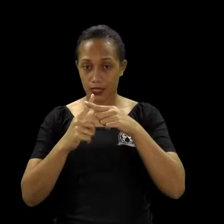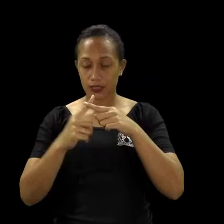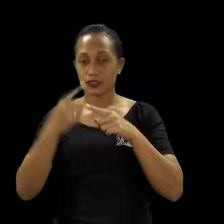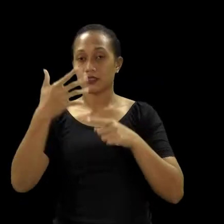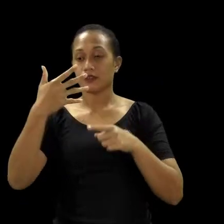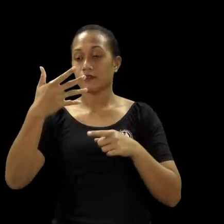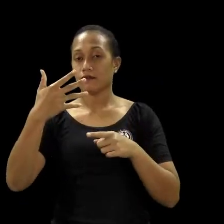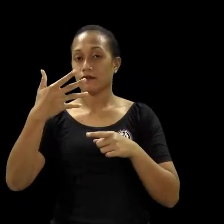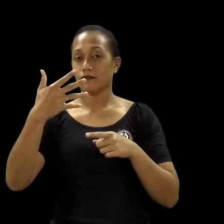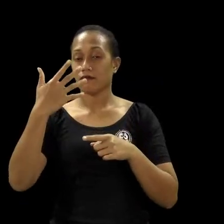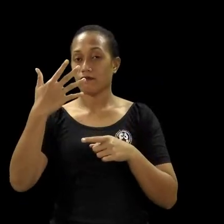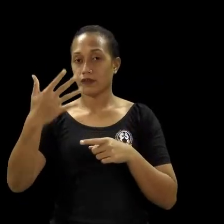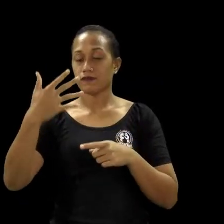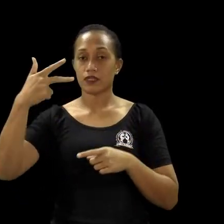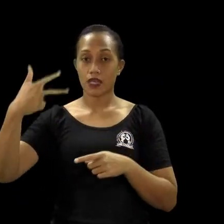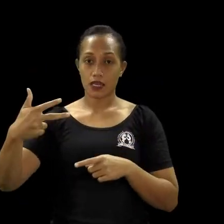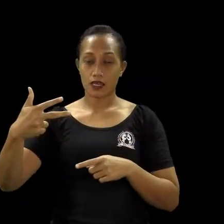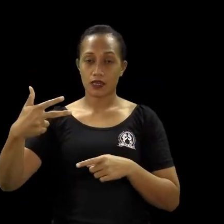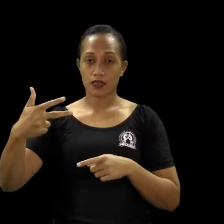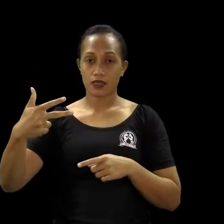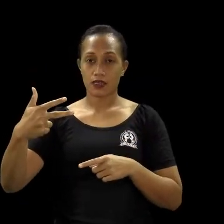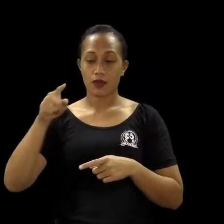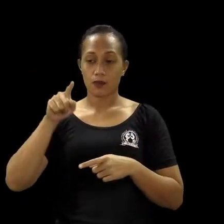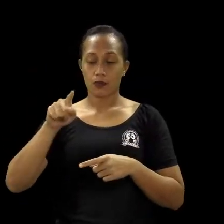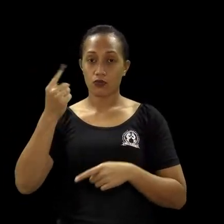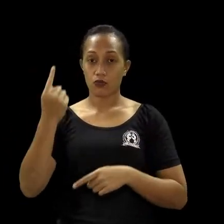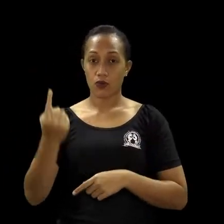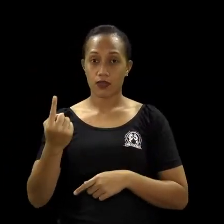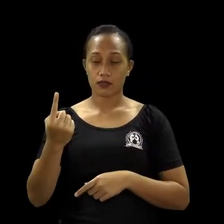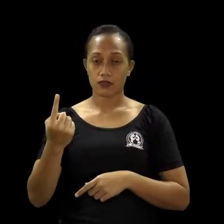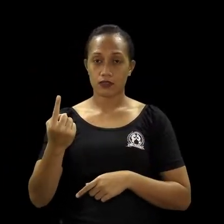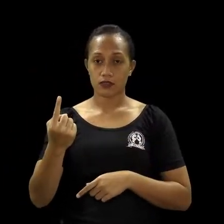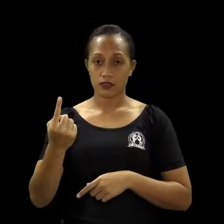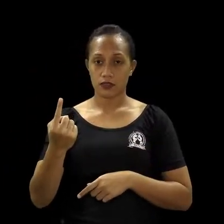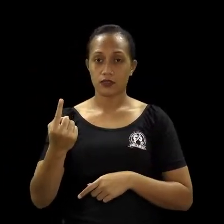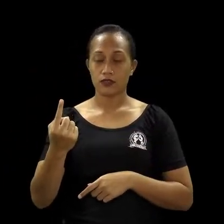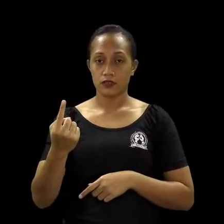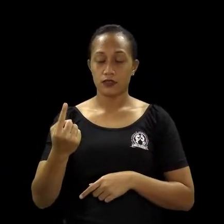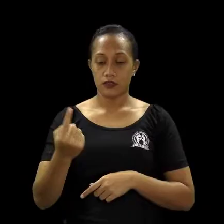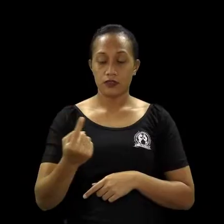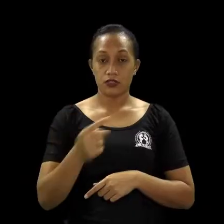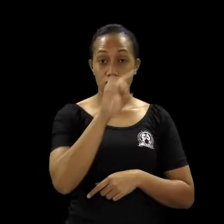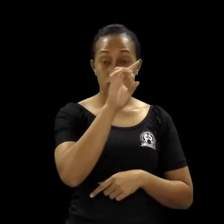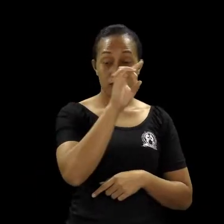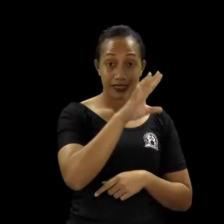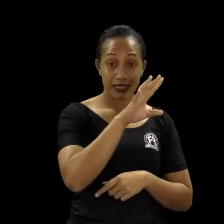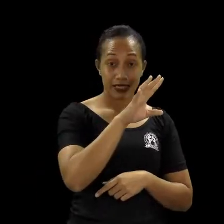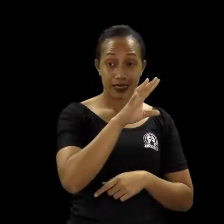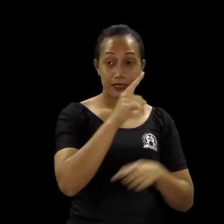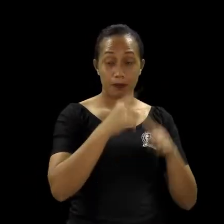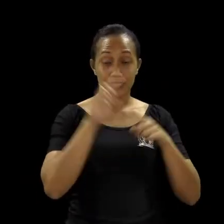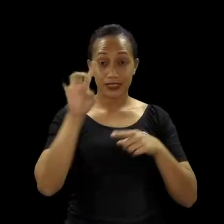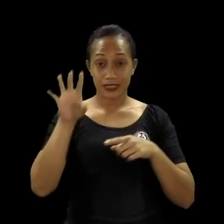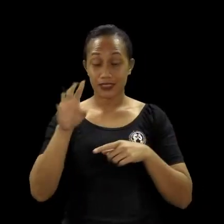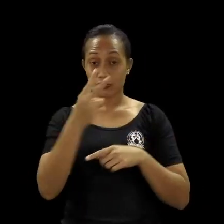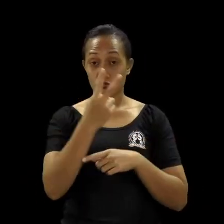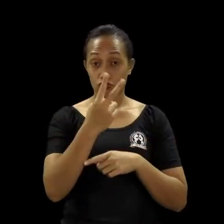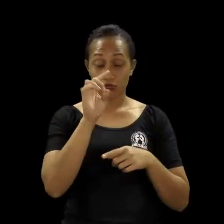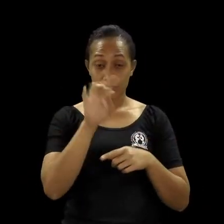So 79.1 plus 58.1. So a tenth plus a tenth is